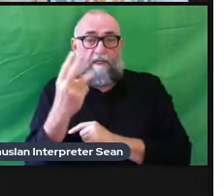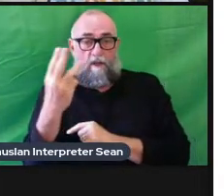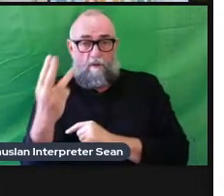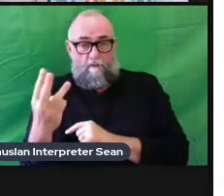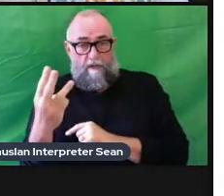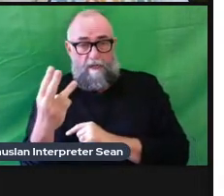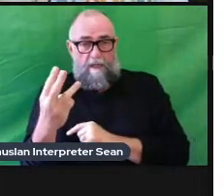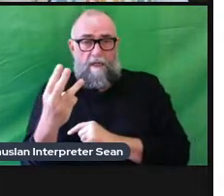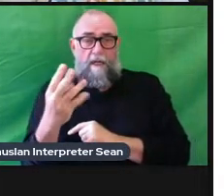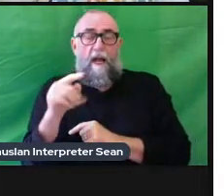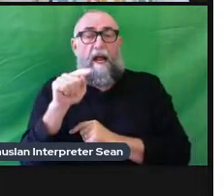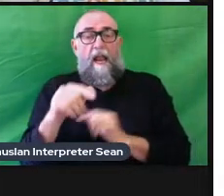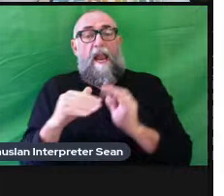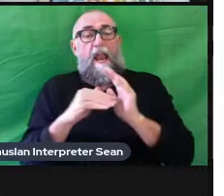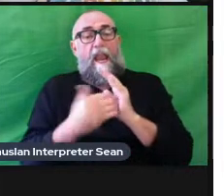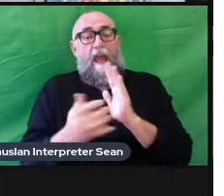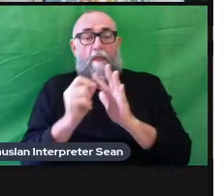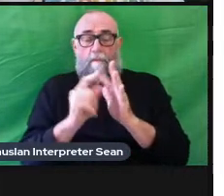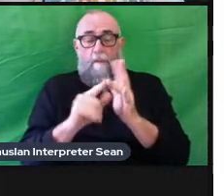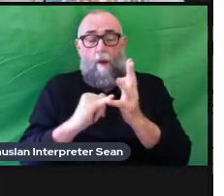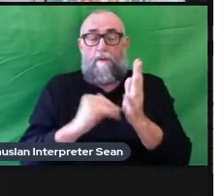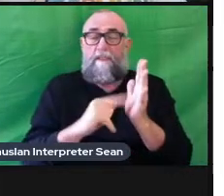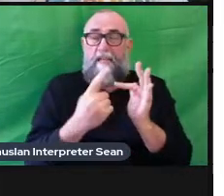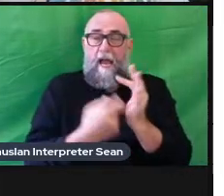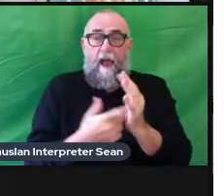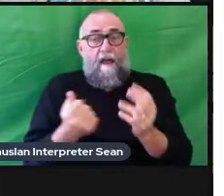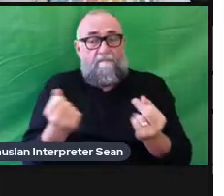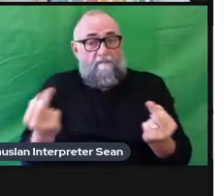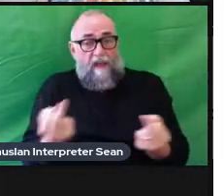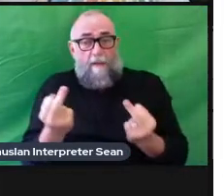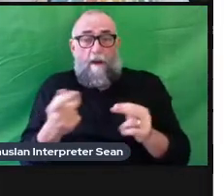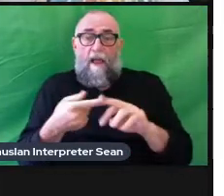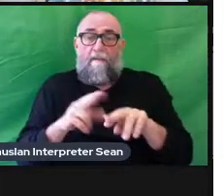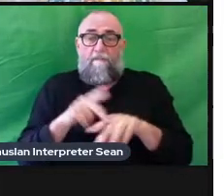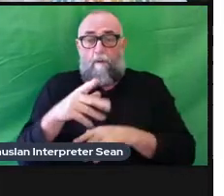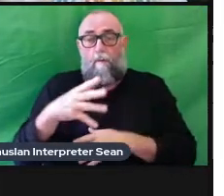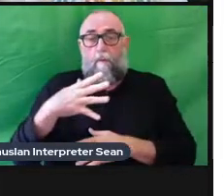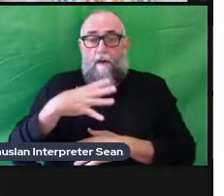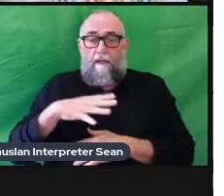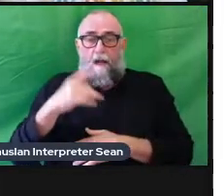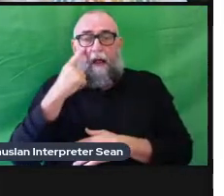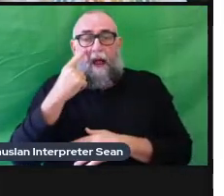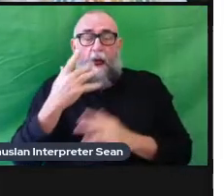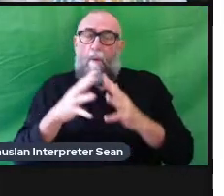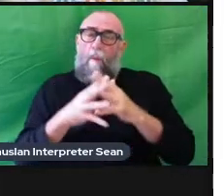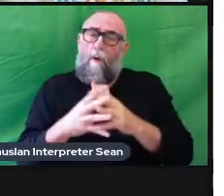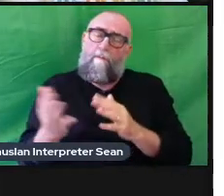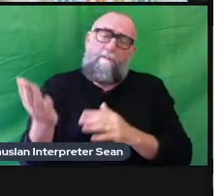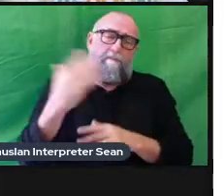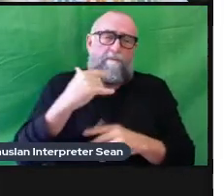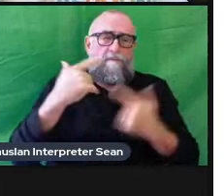2023 and is available if people want to see it. And then check out the website; it's really good. And